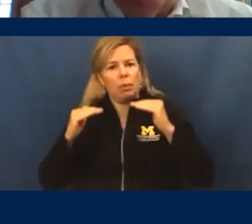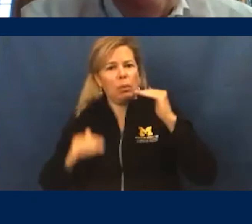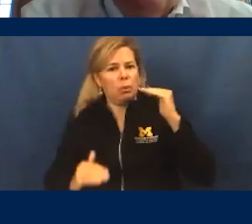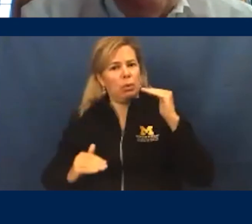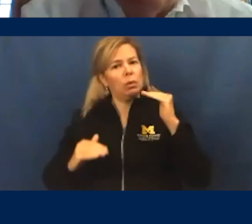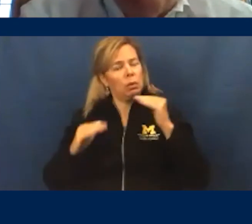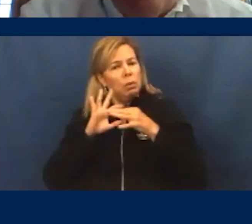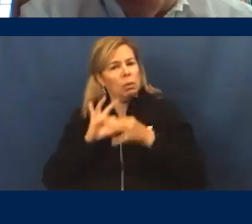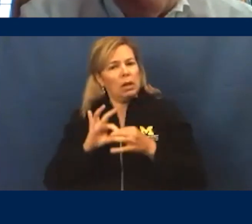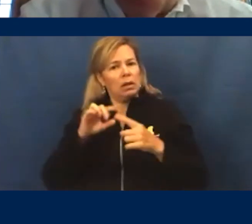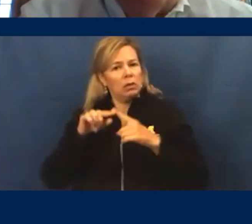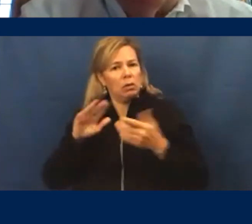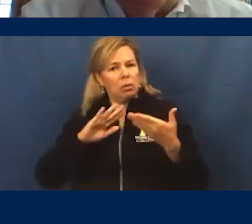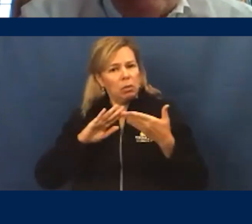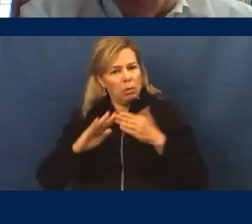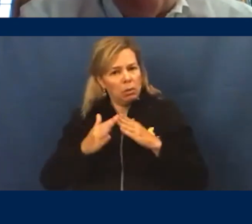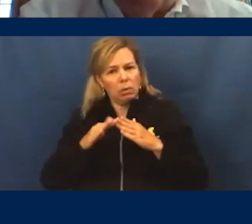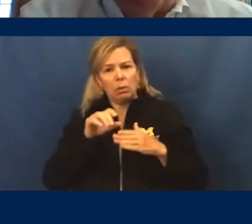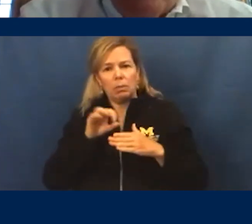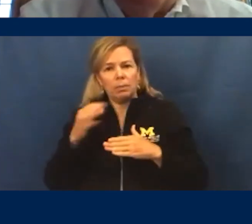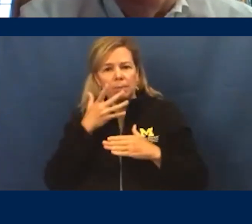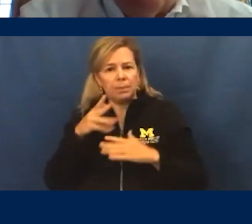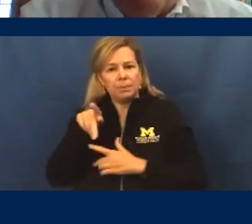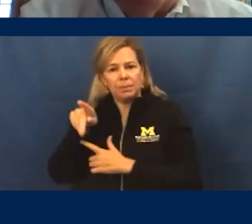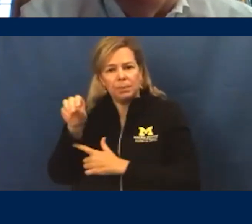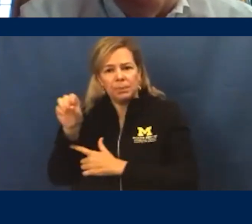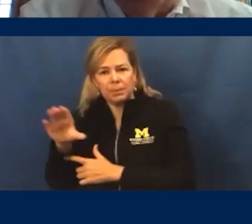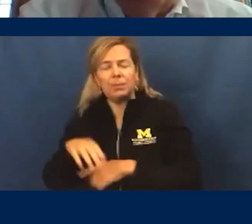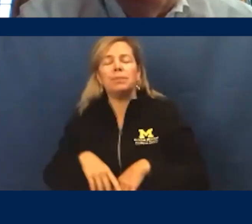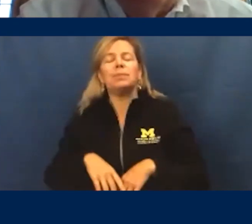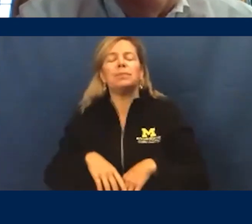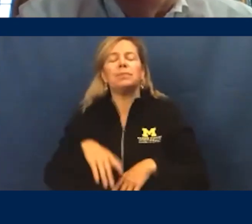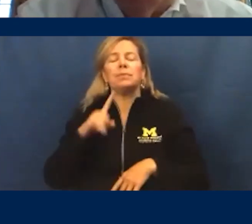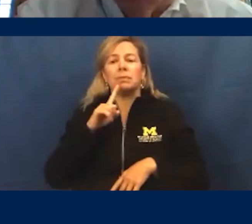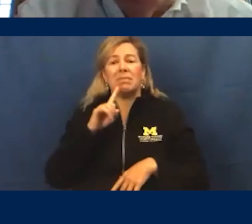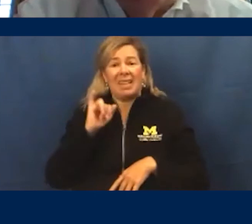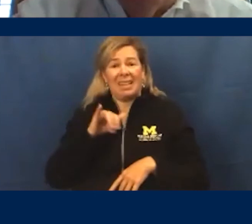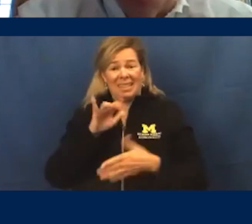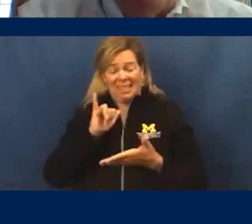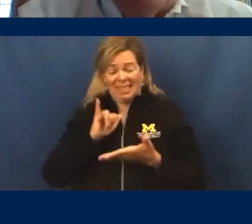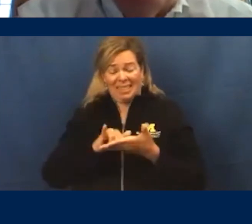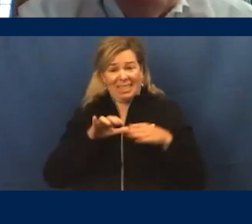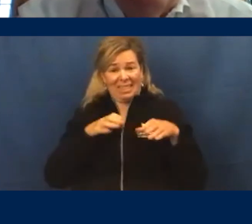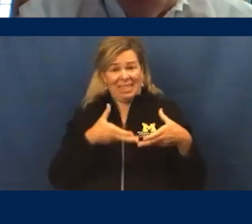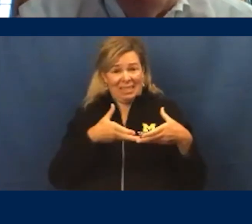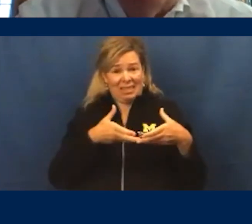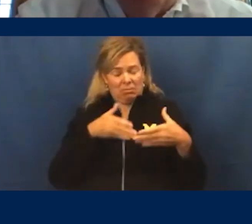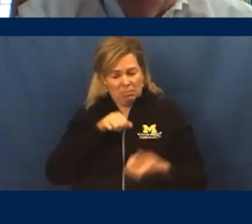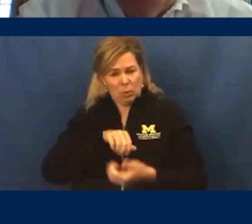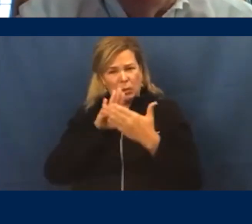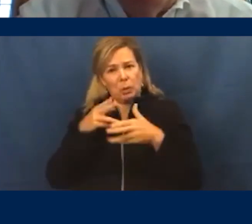color. The primary areas the task force were asked to address, and this is a brief version,